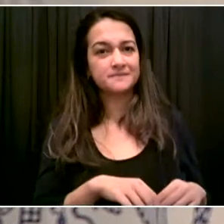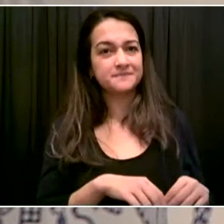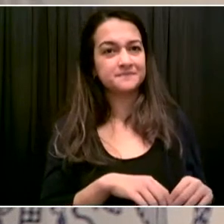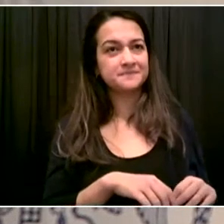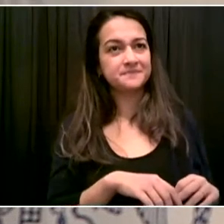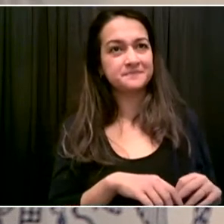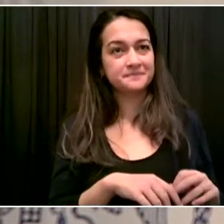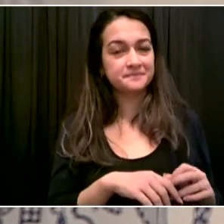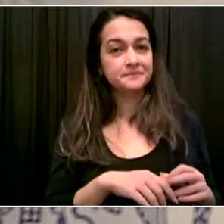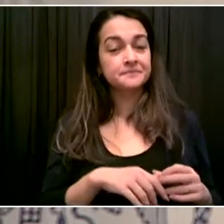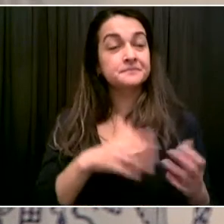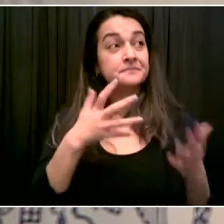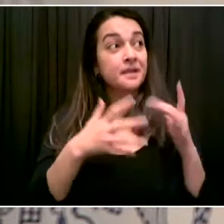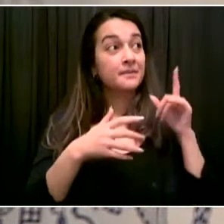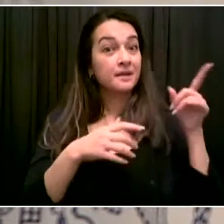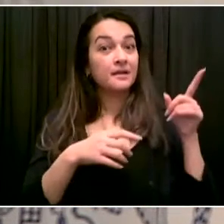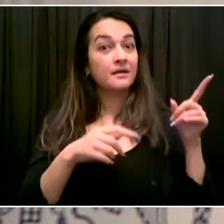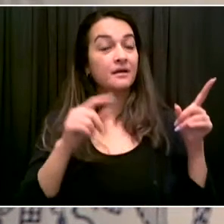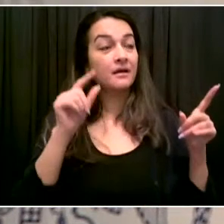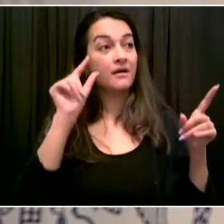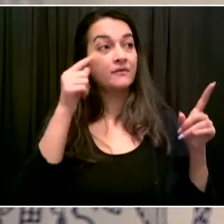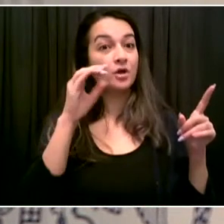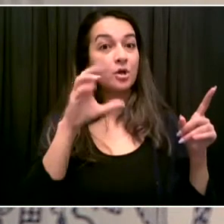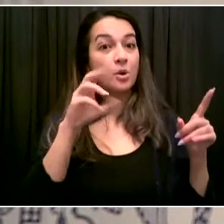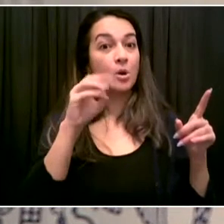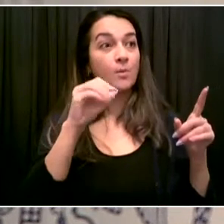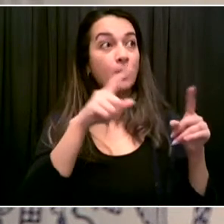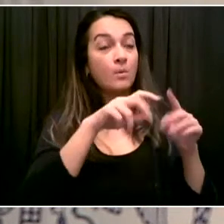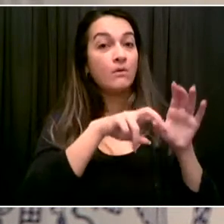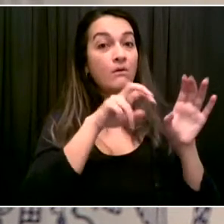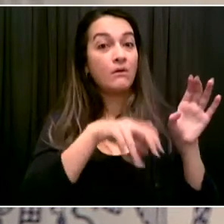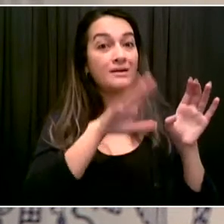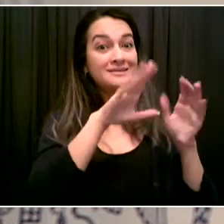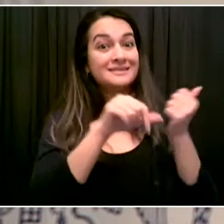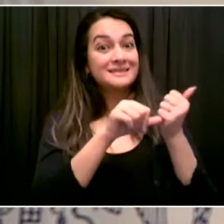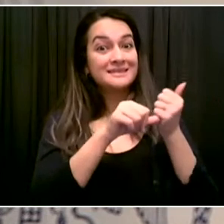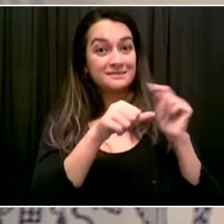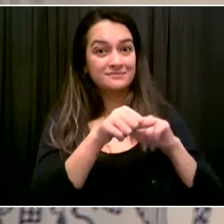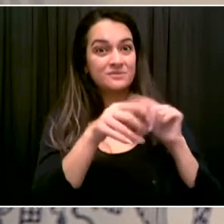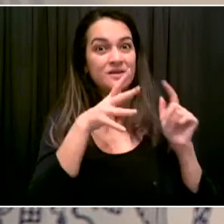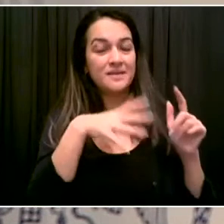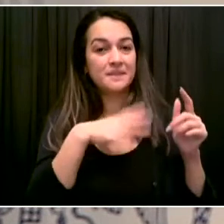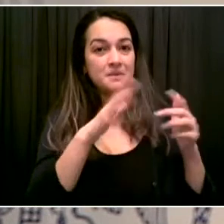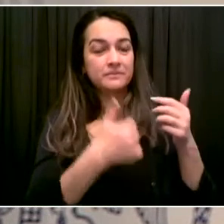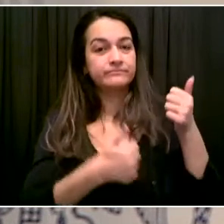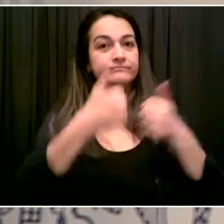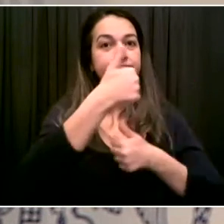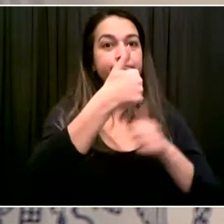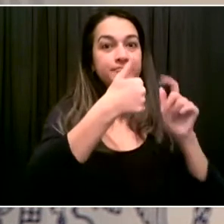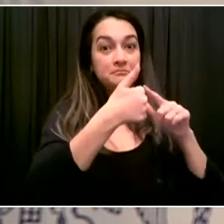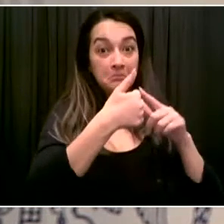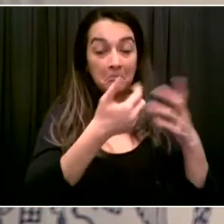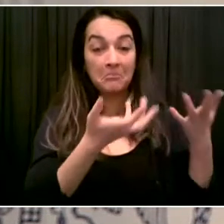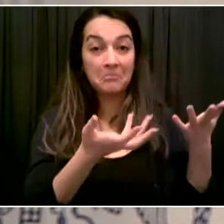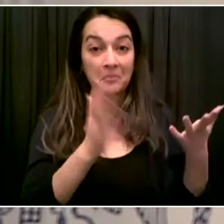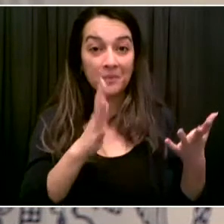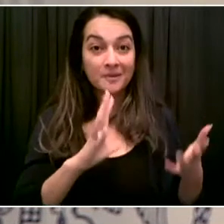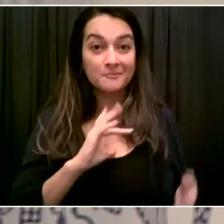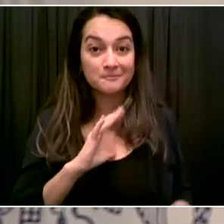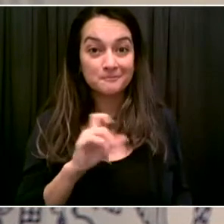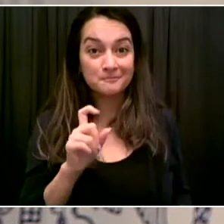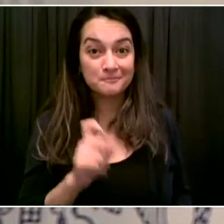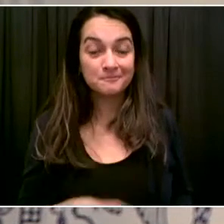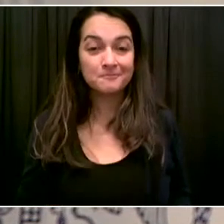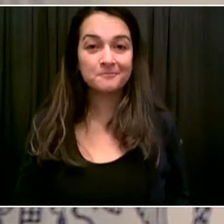event, a month or so ago. We just chatted very briefly. I've gotten to know her over the last few years. She strikes me as a very